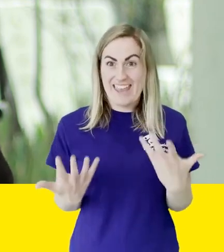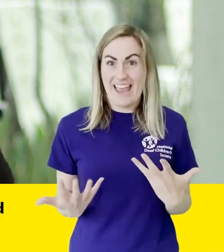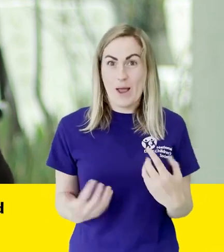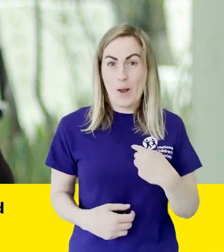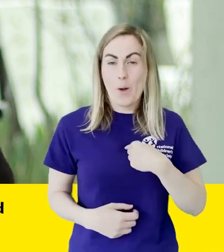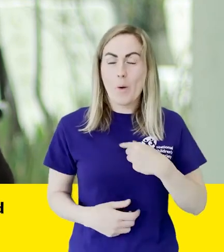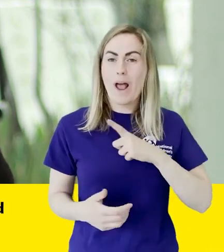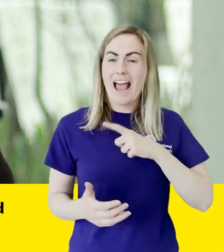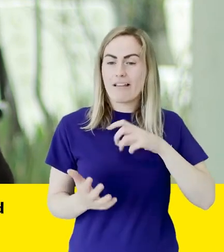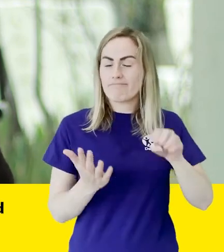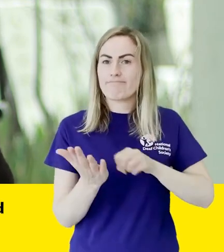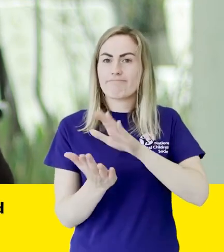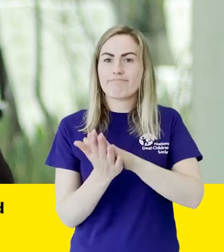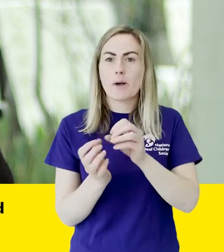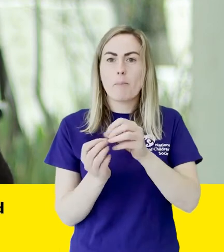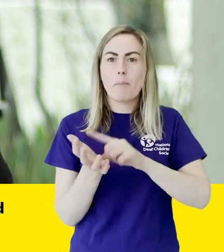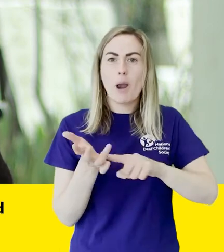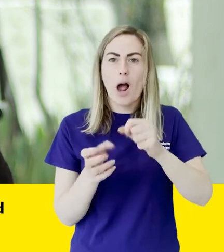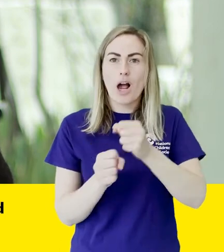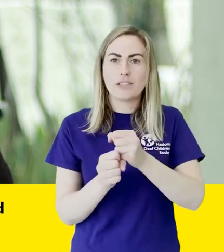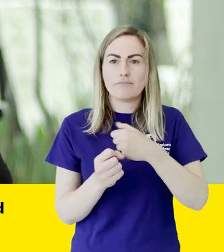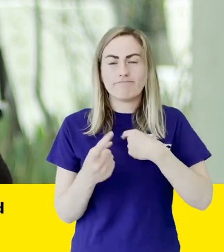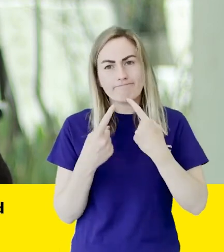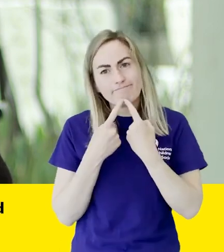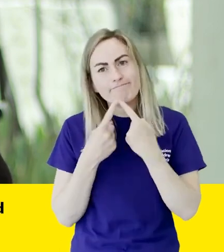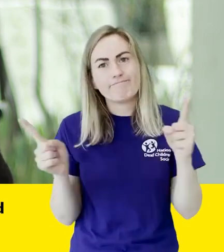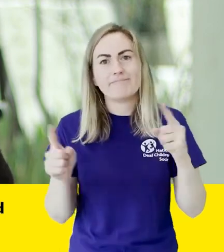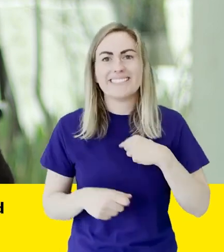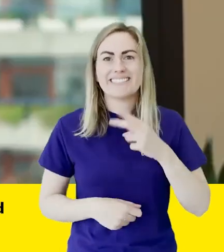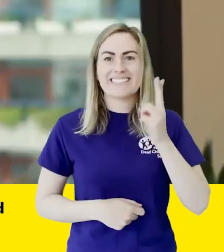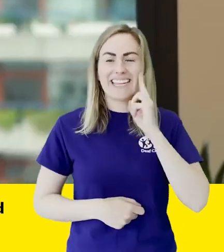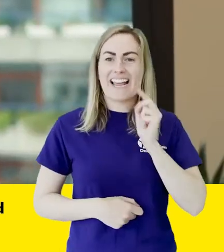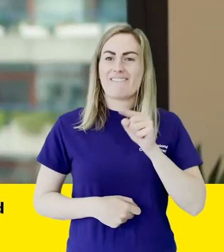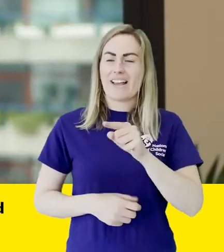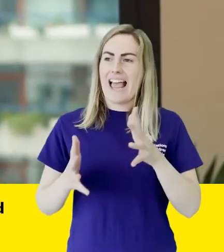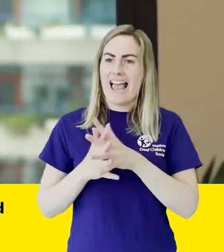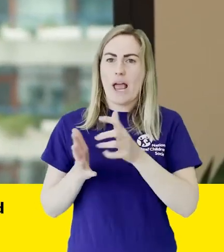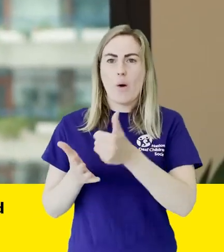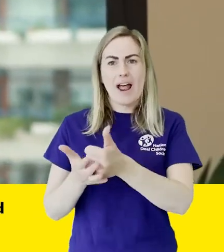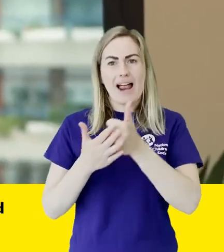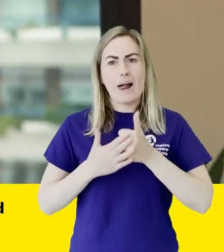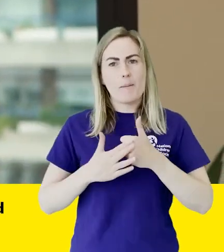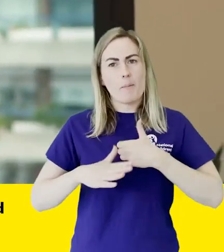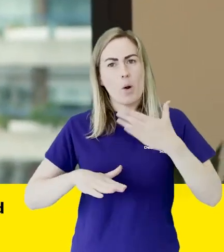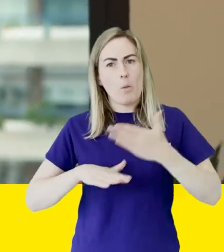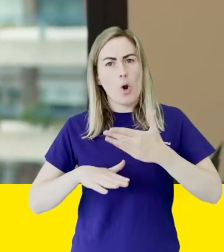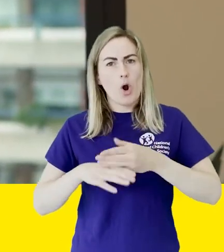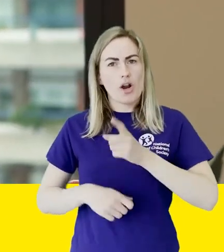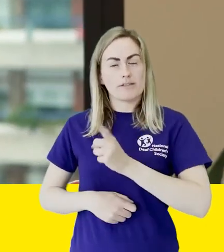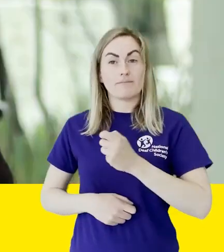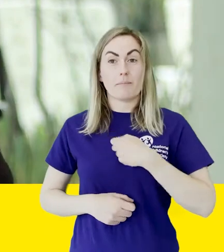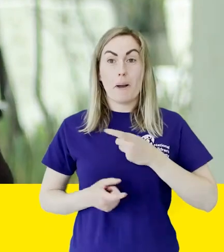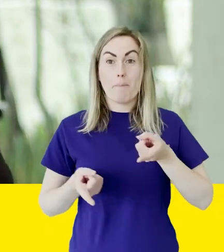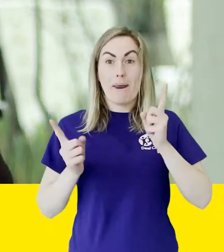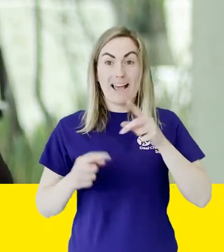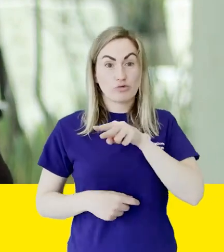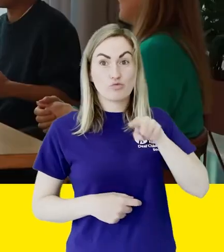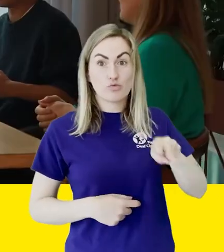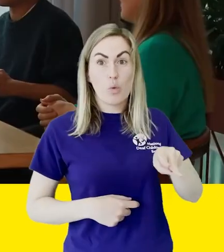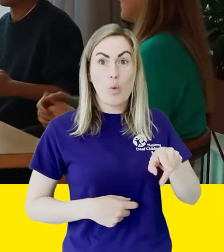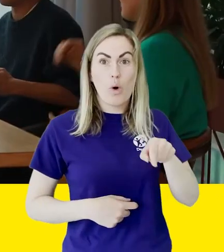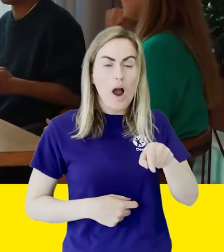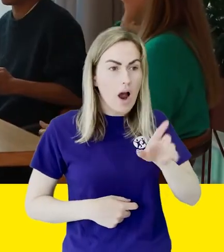I wrote a LinkedIn blog about how I embraced my deafness and how it helped me at work. And my